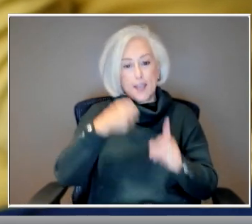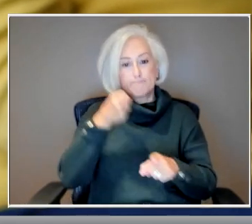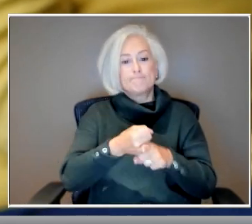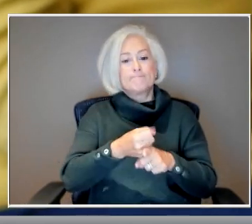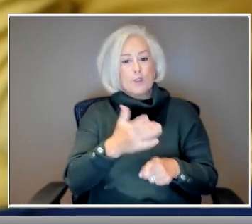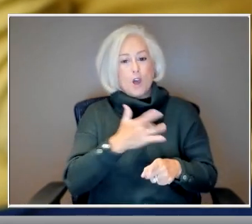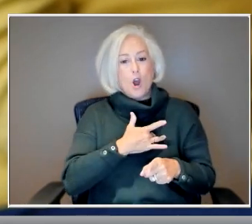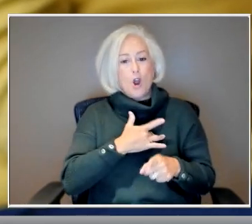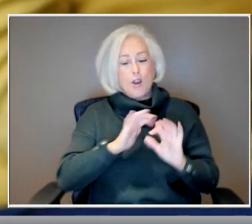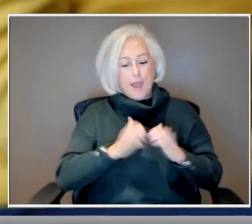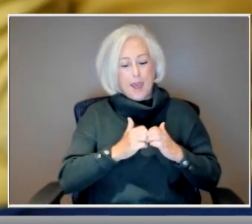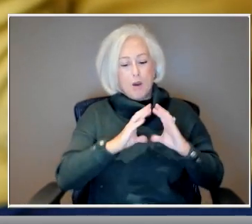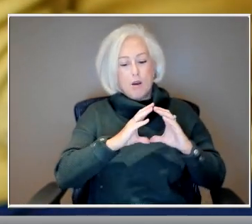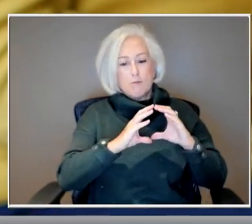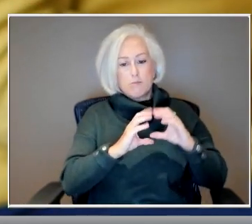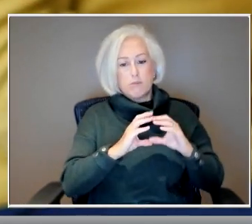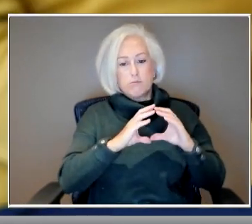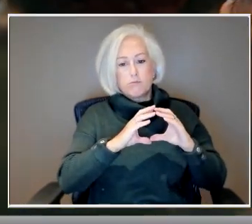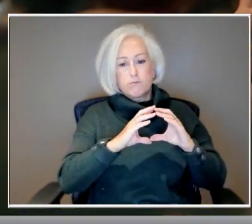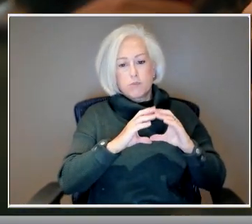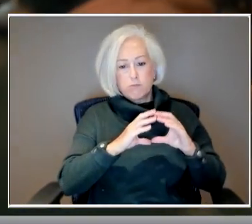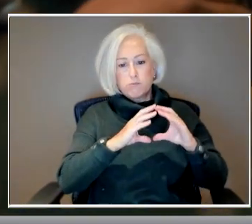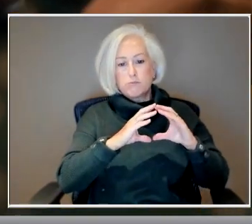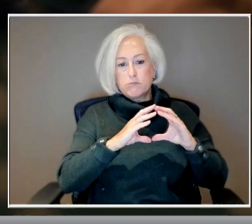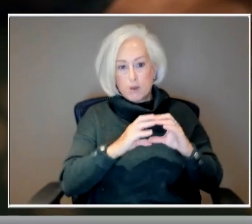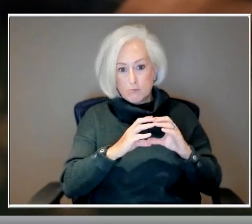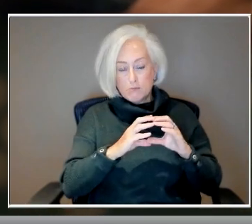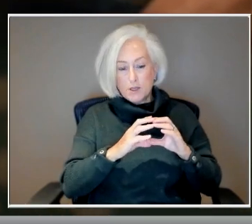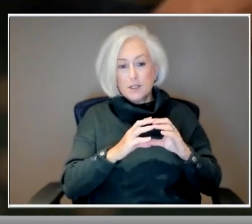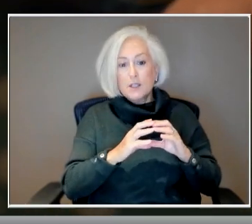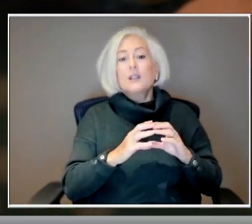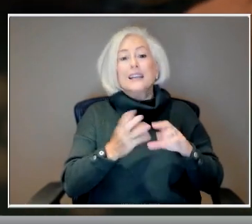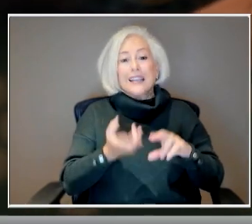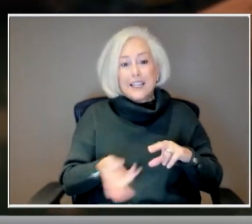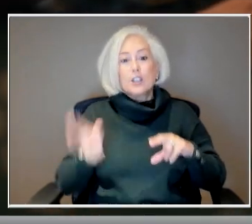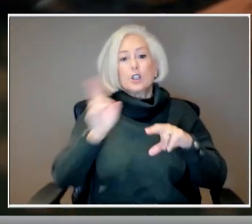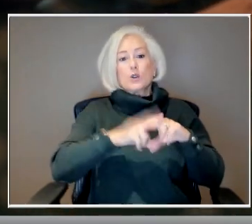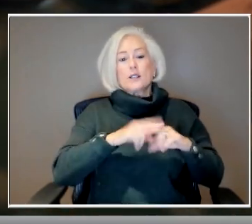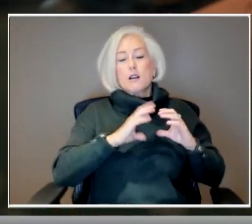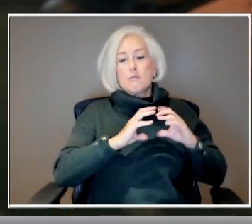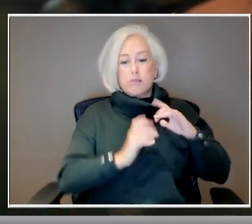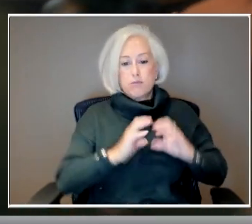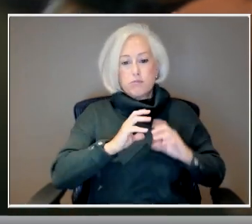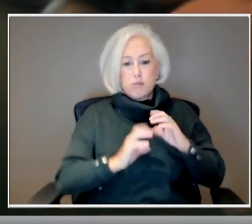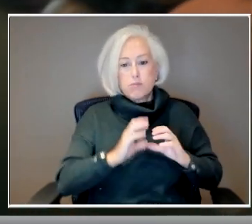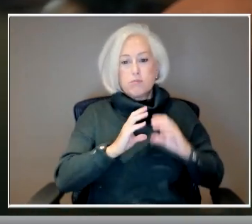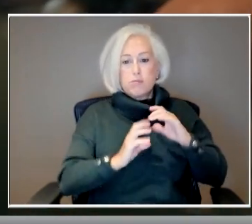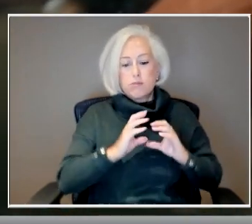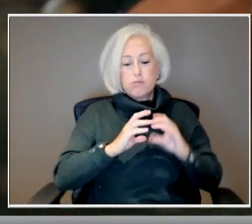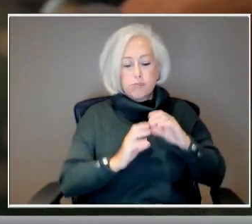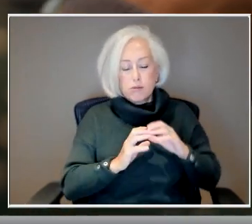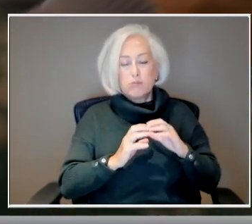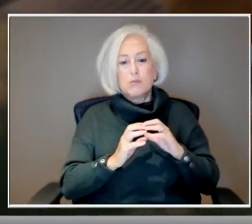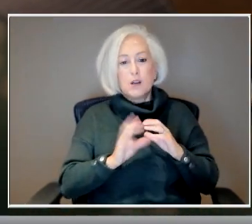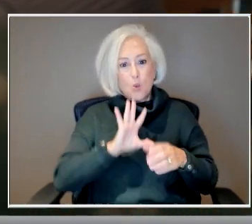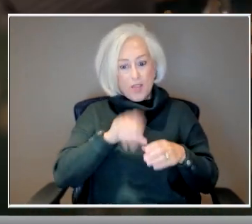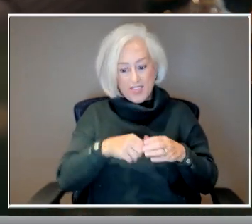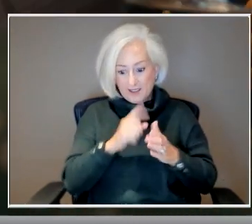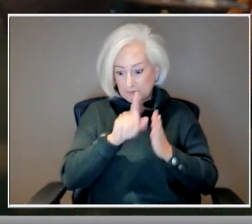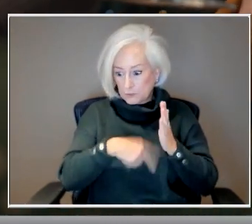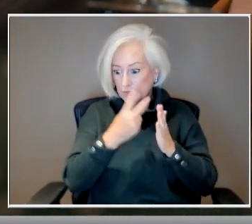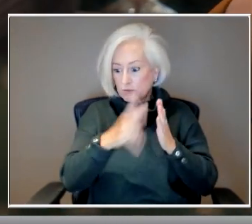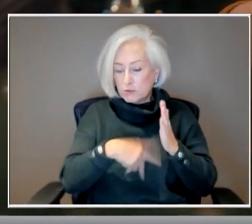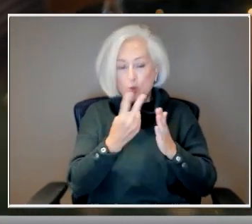your chances of atrial fibrillation within just a couple of hours, even if you have no underlying history of heart